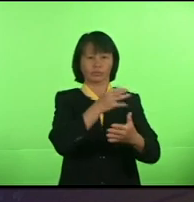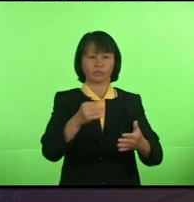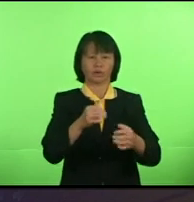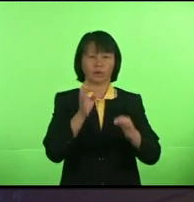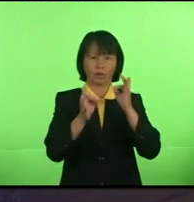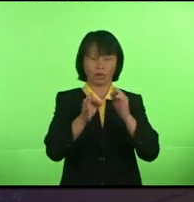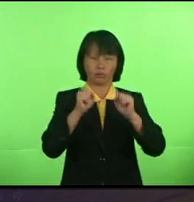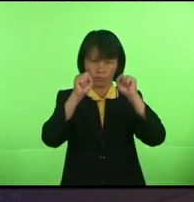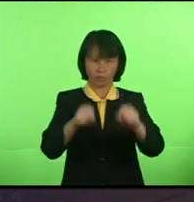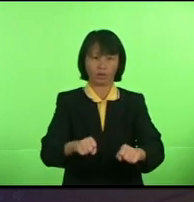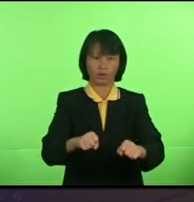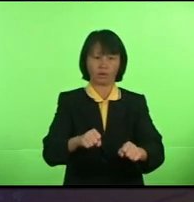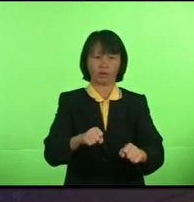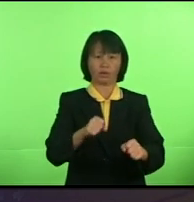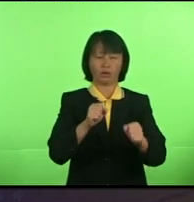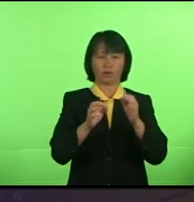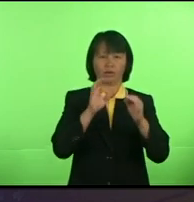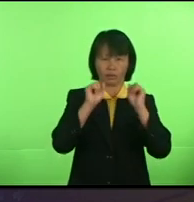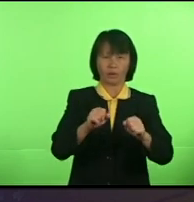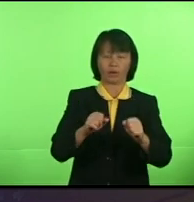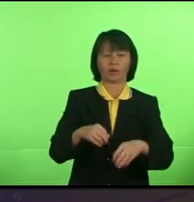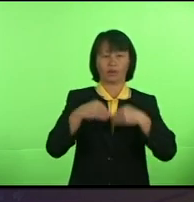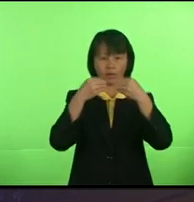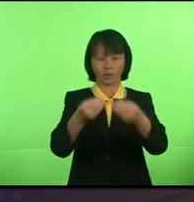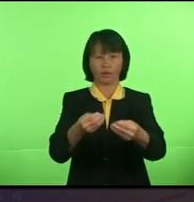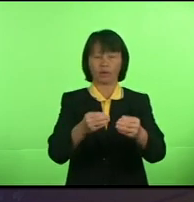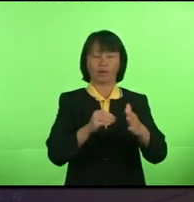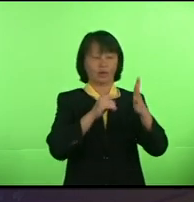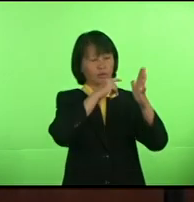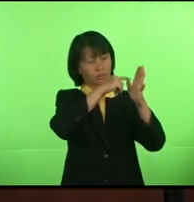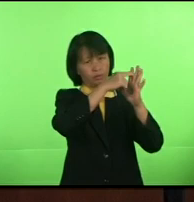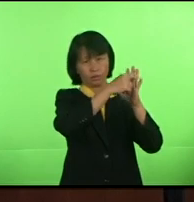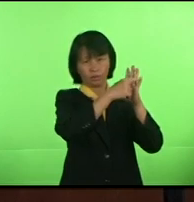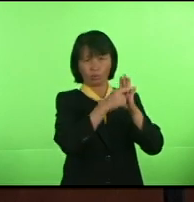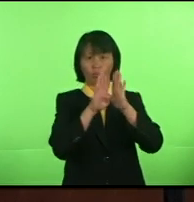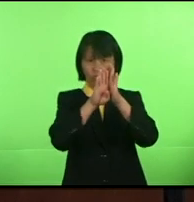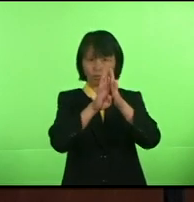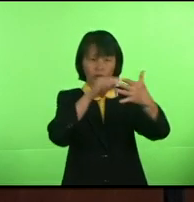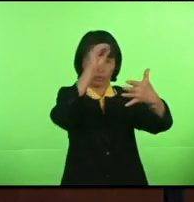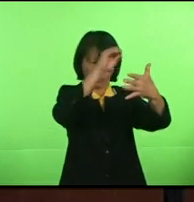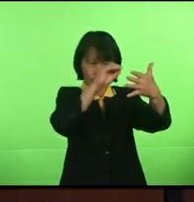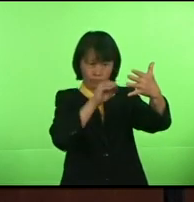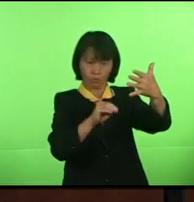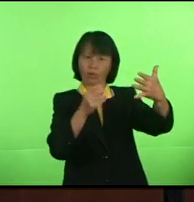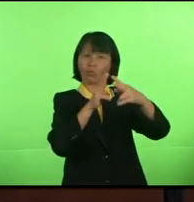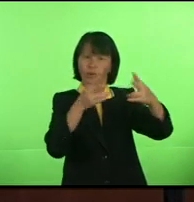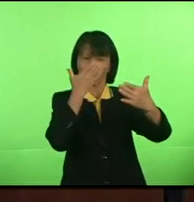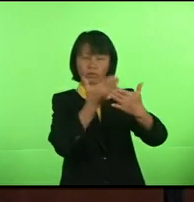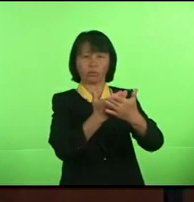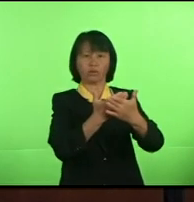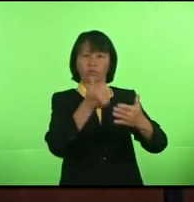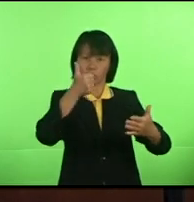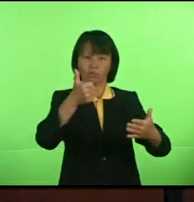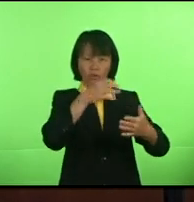you are able to give this type of evidence, then it will be very good as they